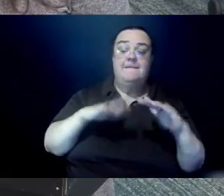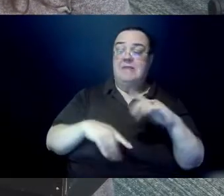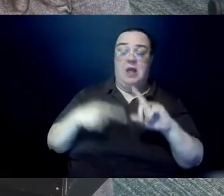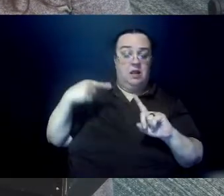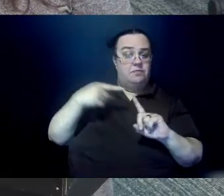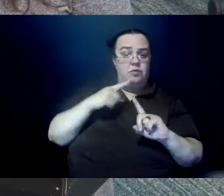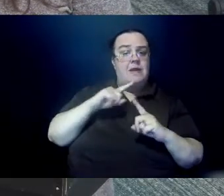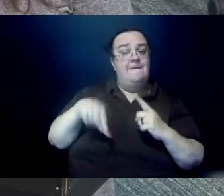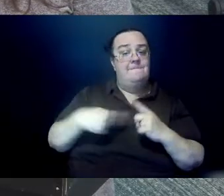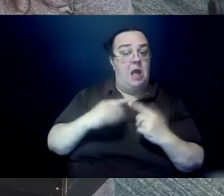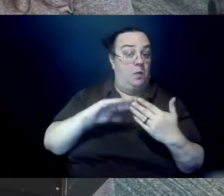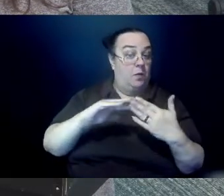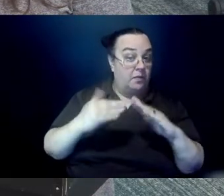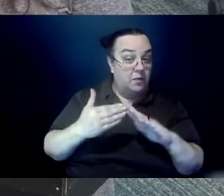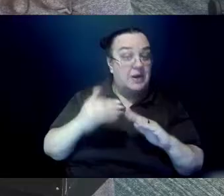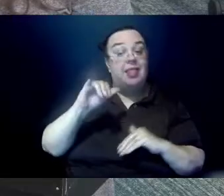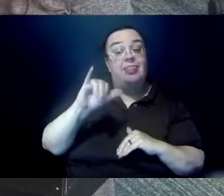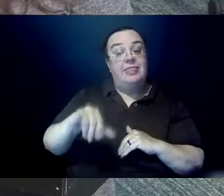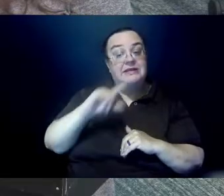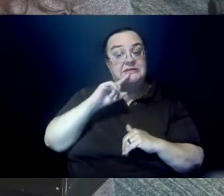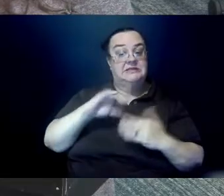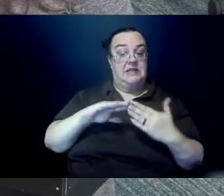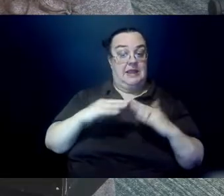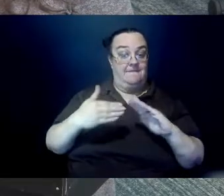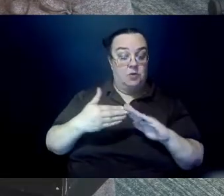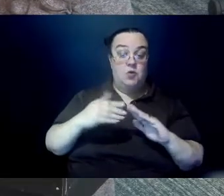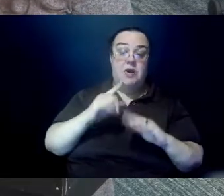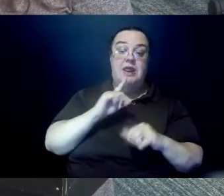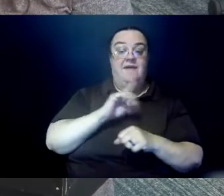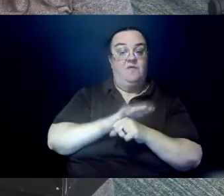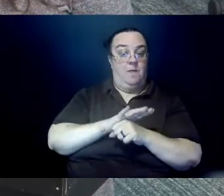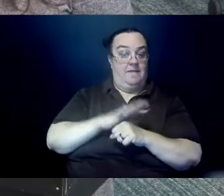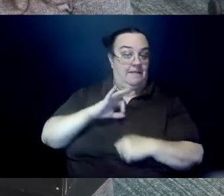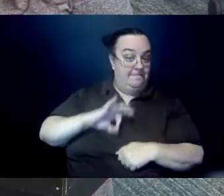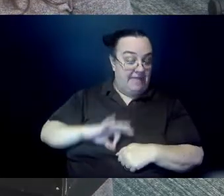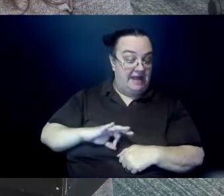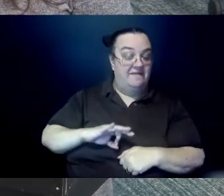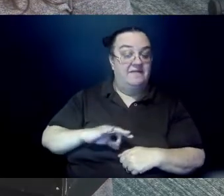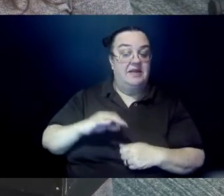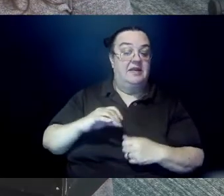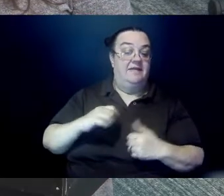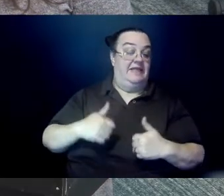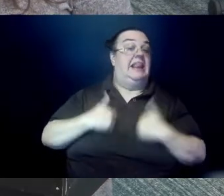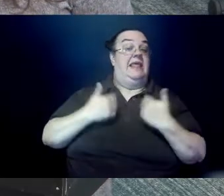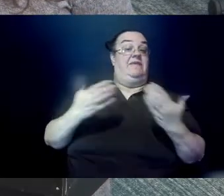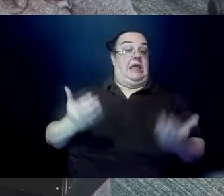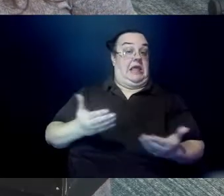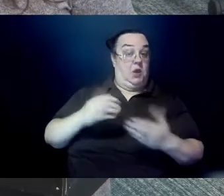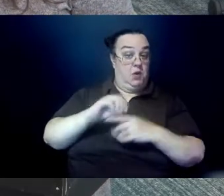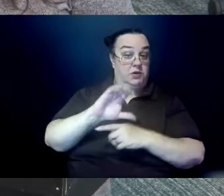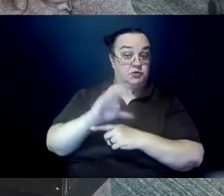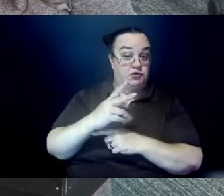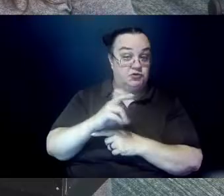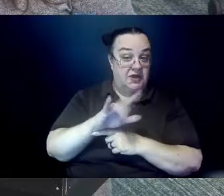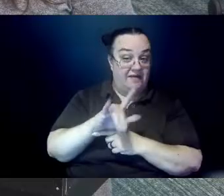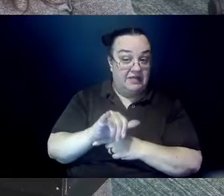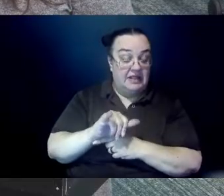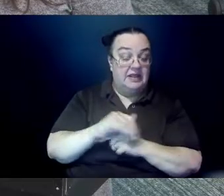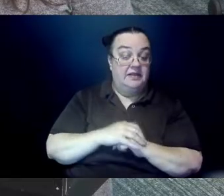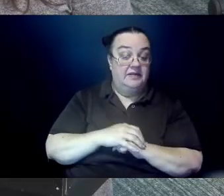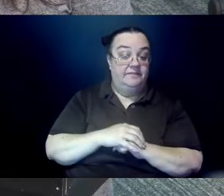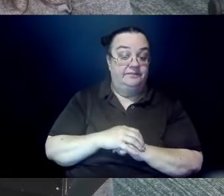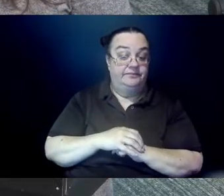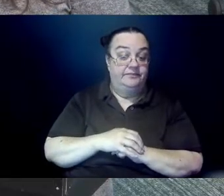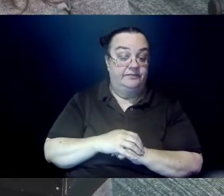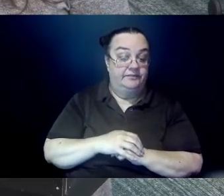community, and this is a community-affirming benefit of living here in Cheverly. The experiences in Cheverly,